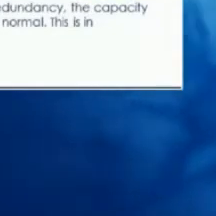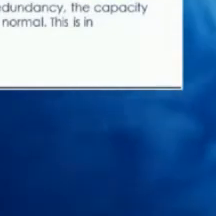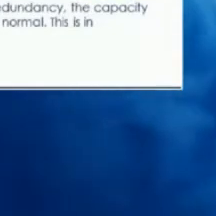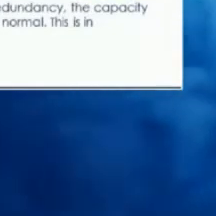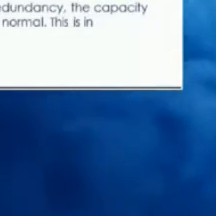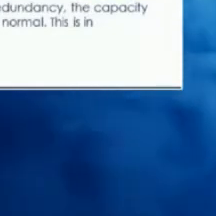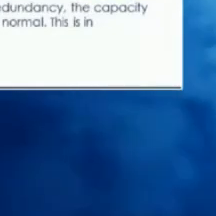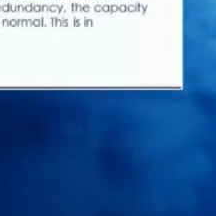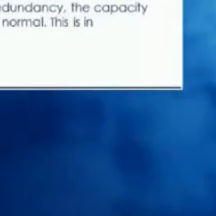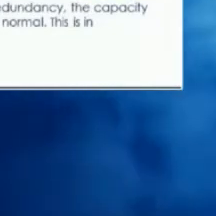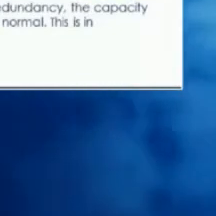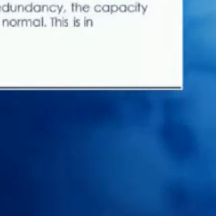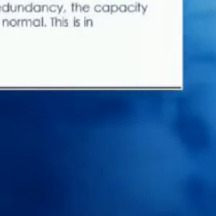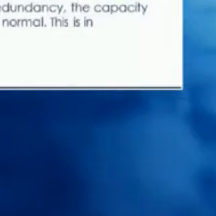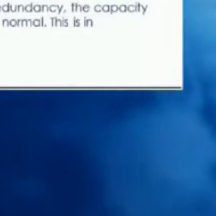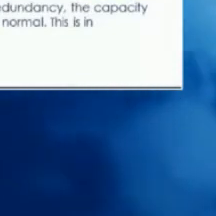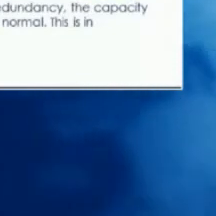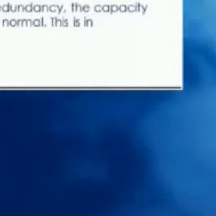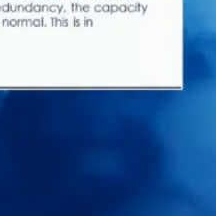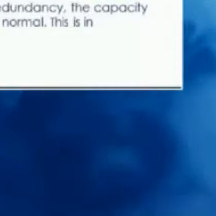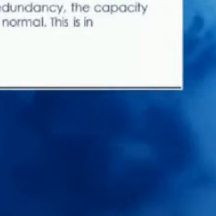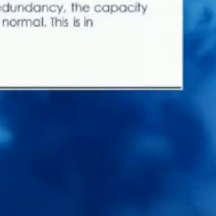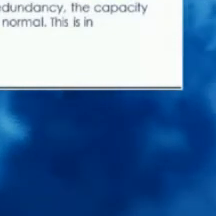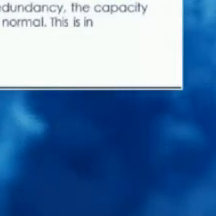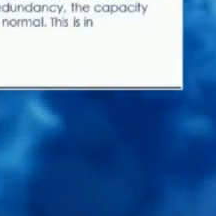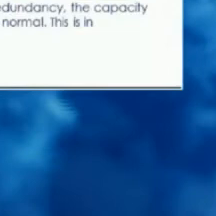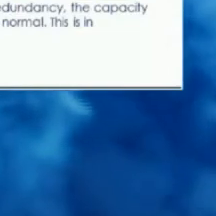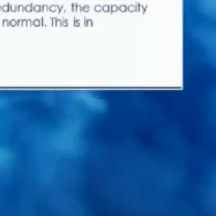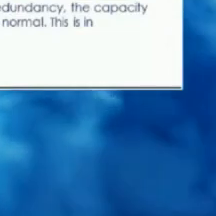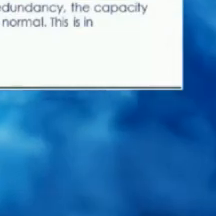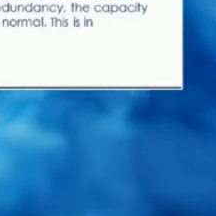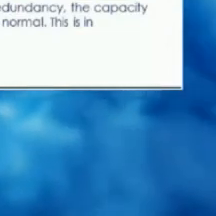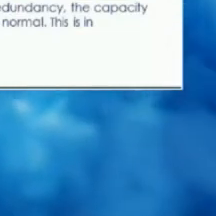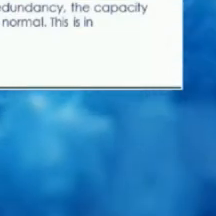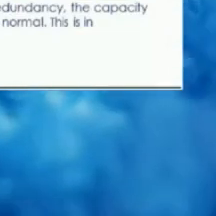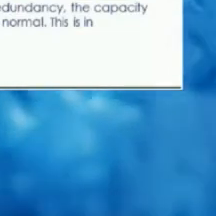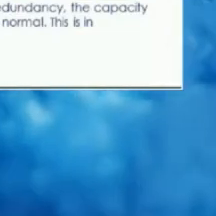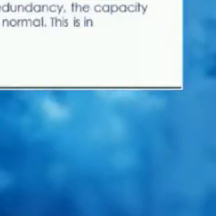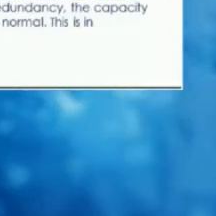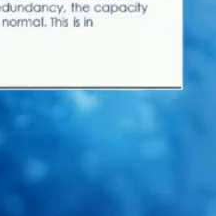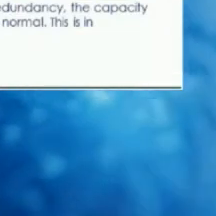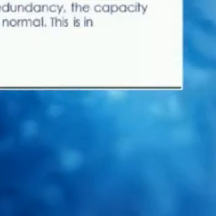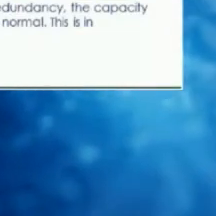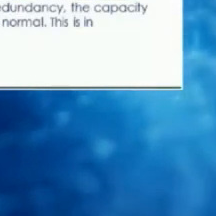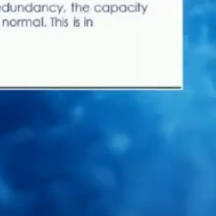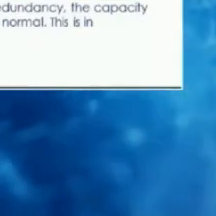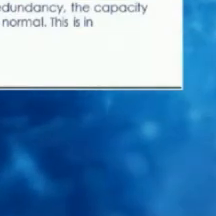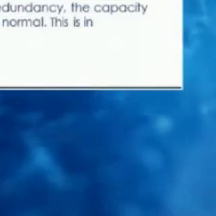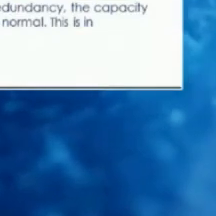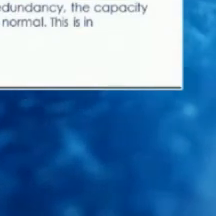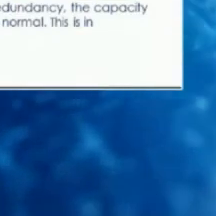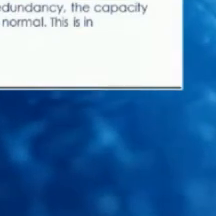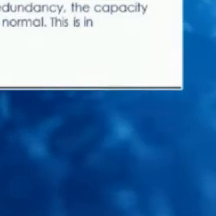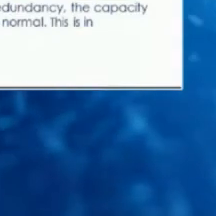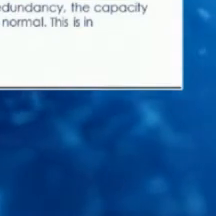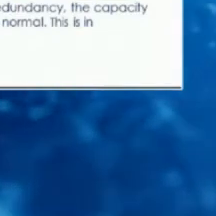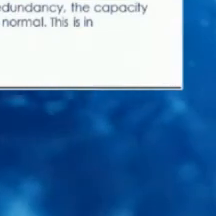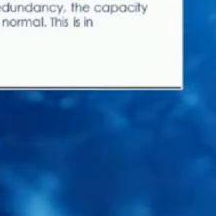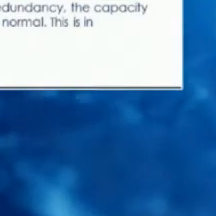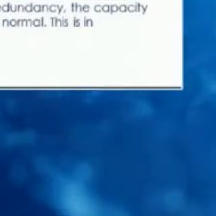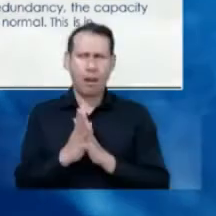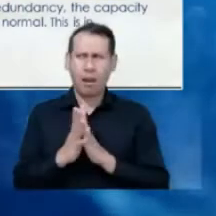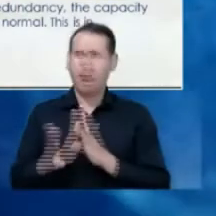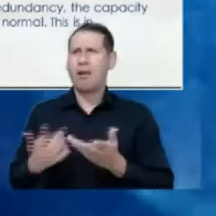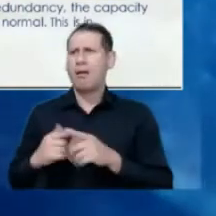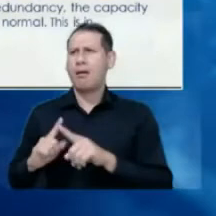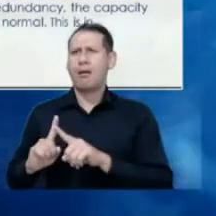to address, in fact, educational and awareness raising actions, because the importance of securing